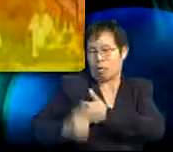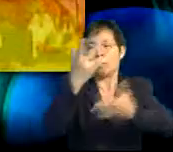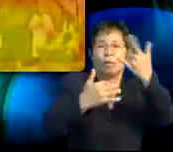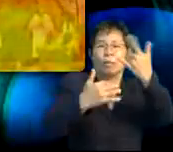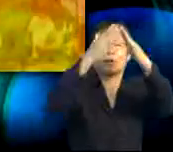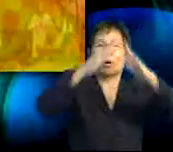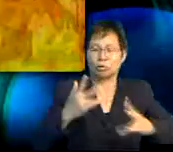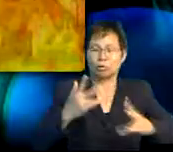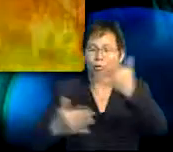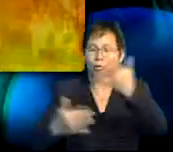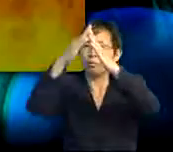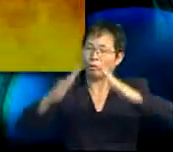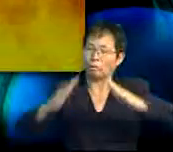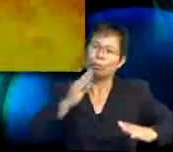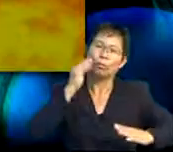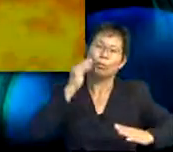homes.